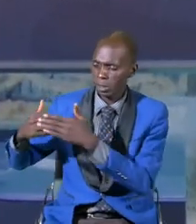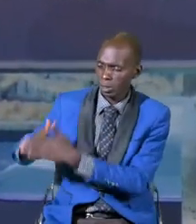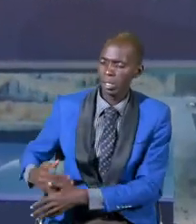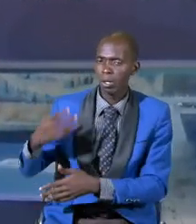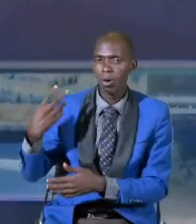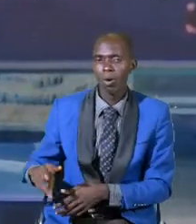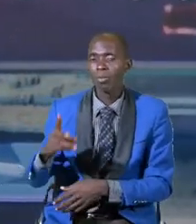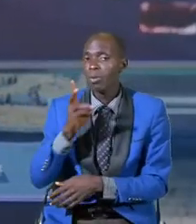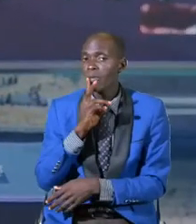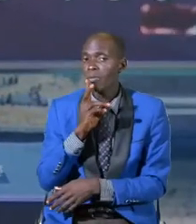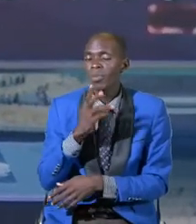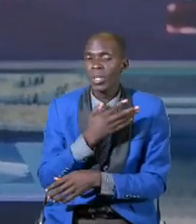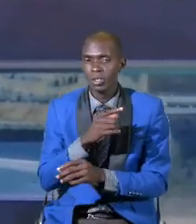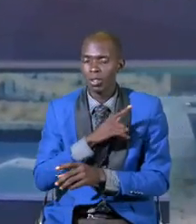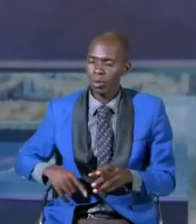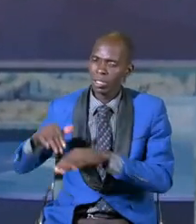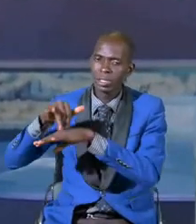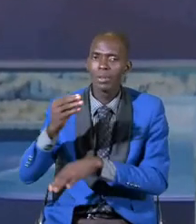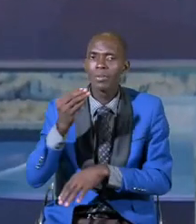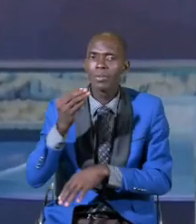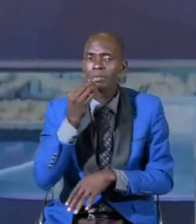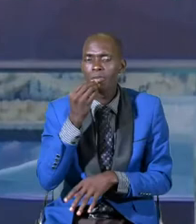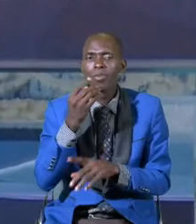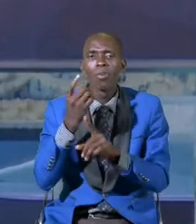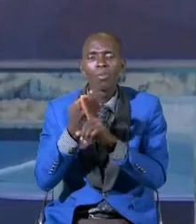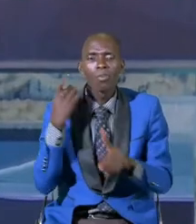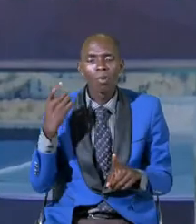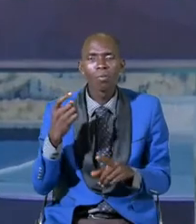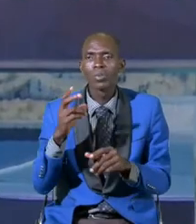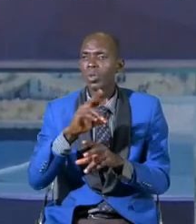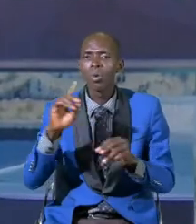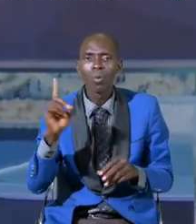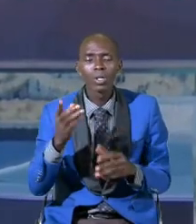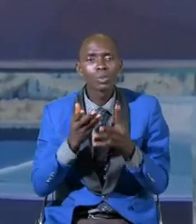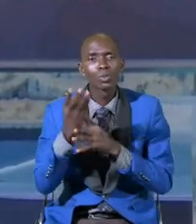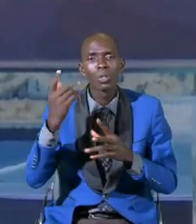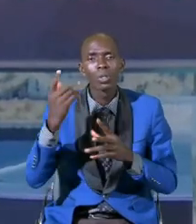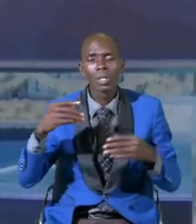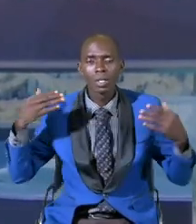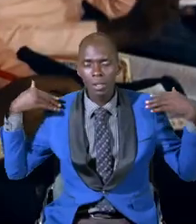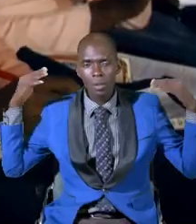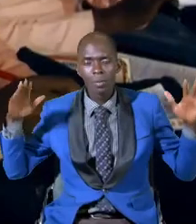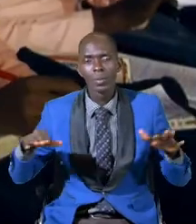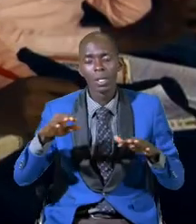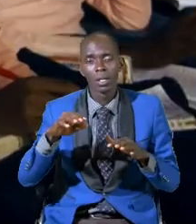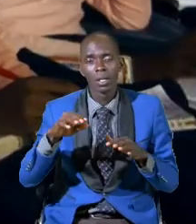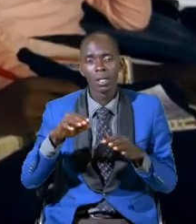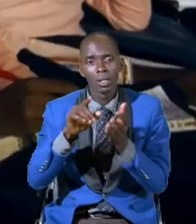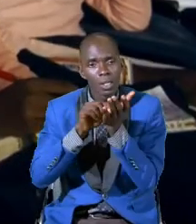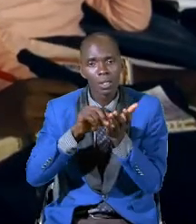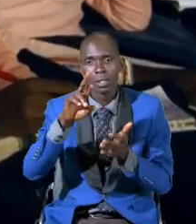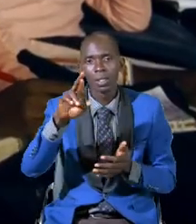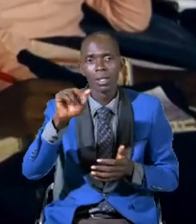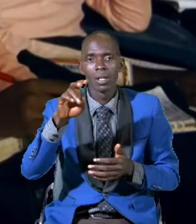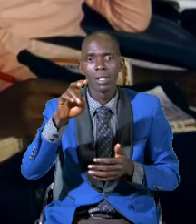him food from nowhere through a raven. The Lord will send you help from nowhere.